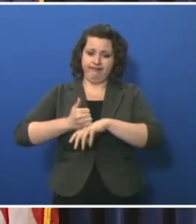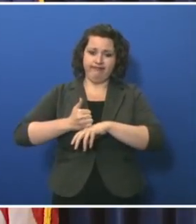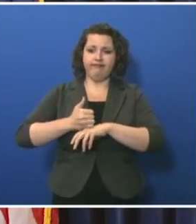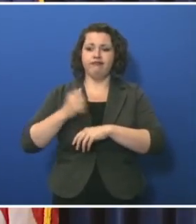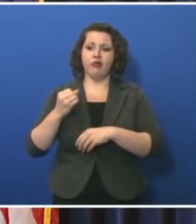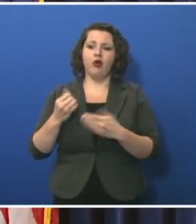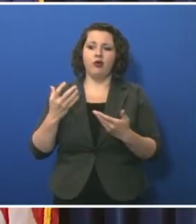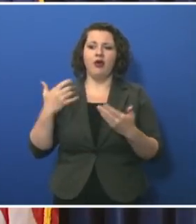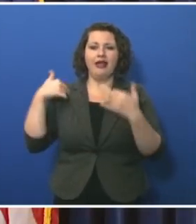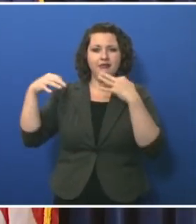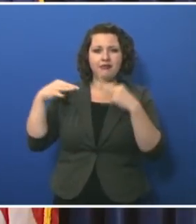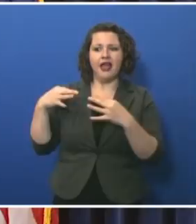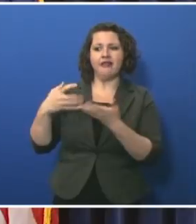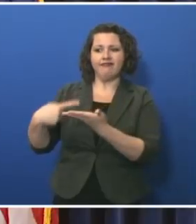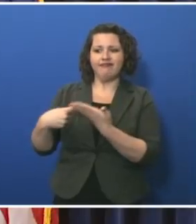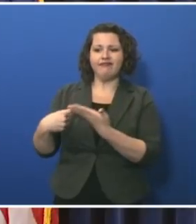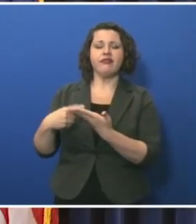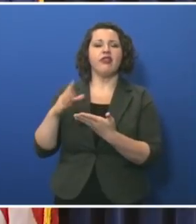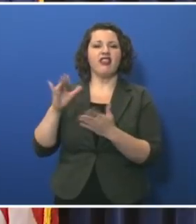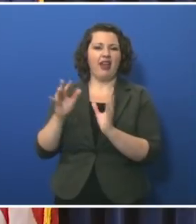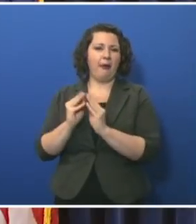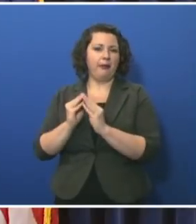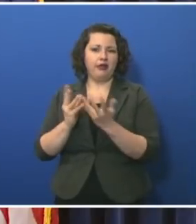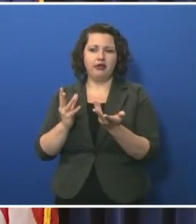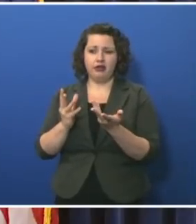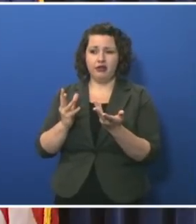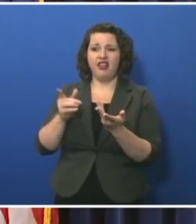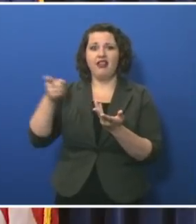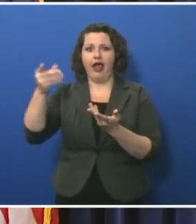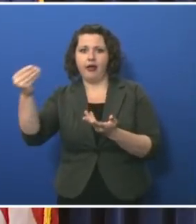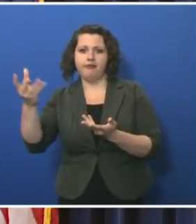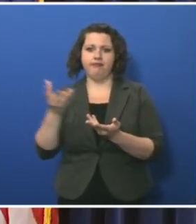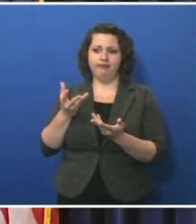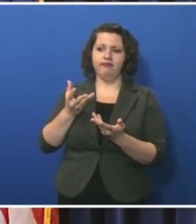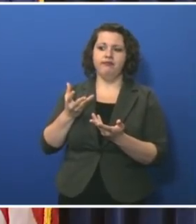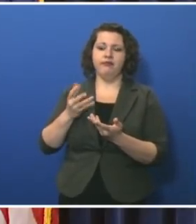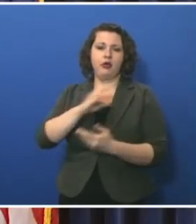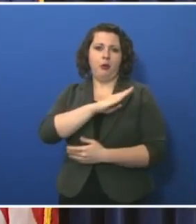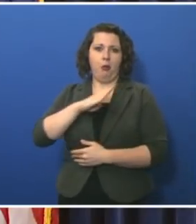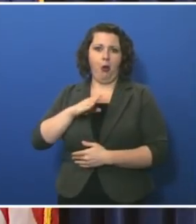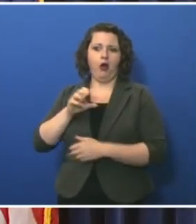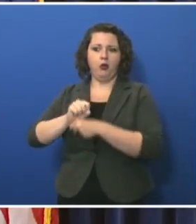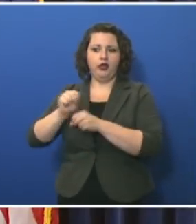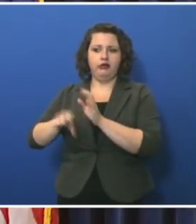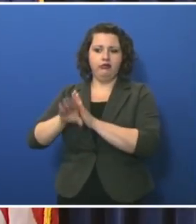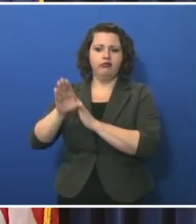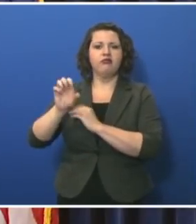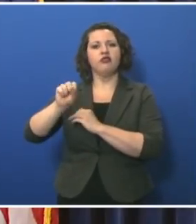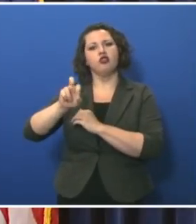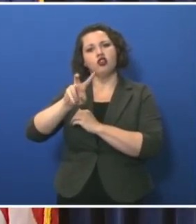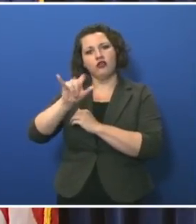through some of that, but mostly that meeting, Kay, was an update on their part to talk about what the board had been working on, the survey that they're